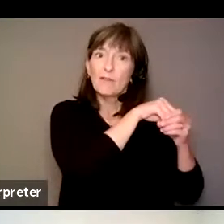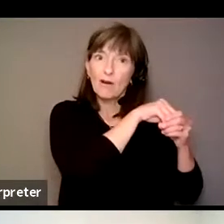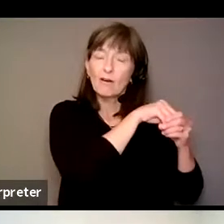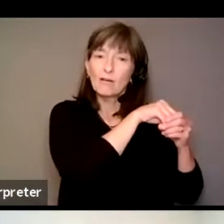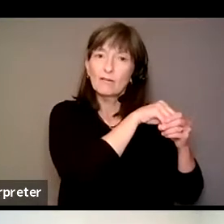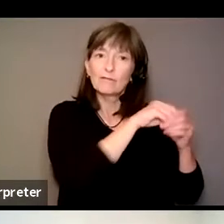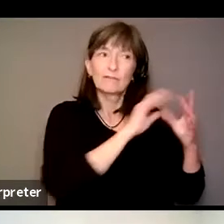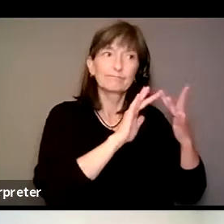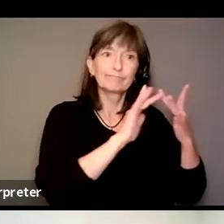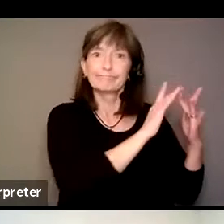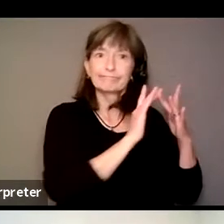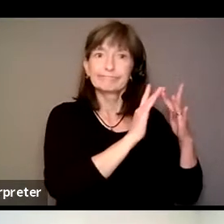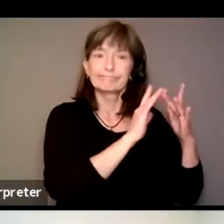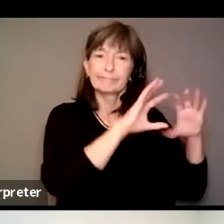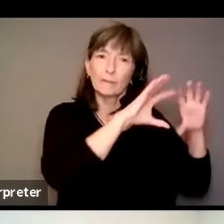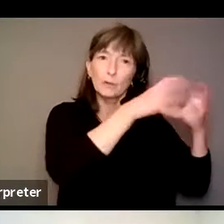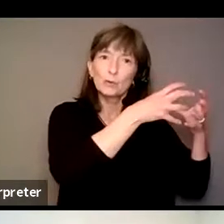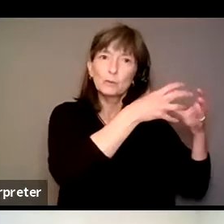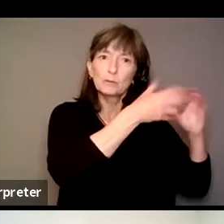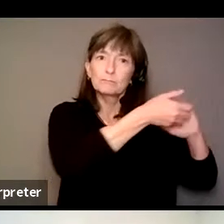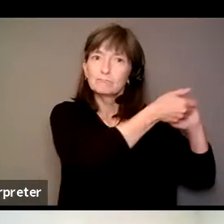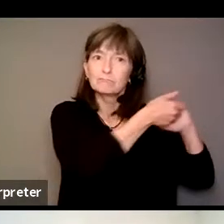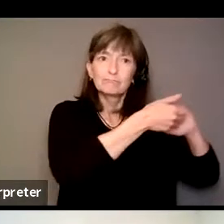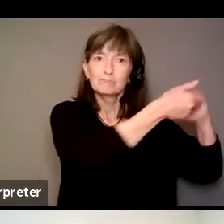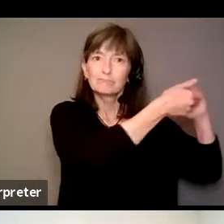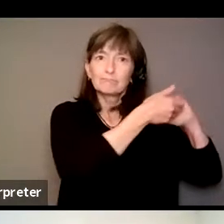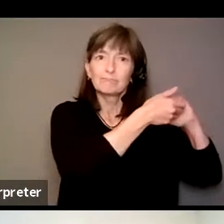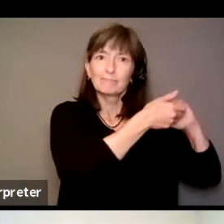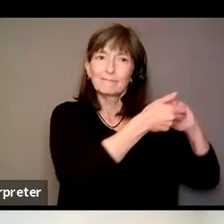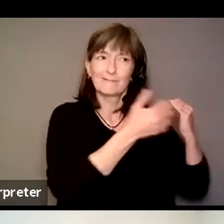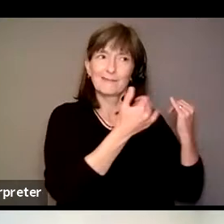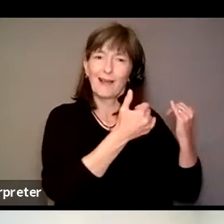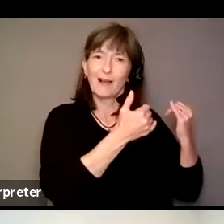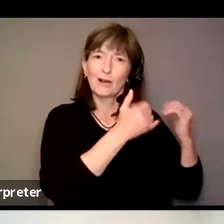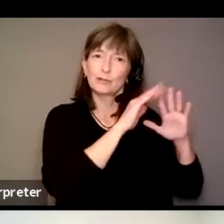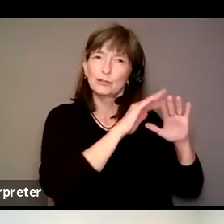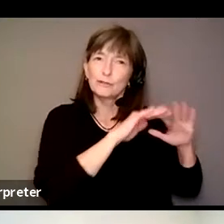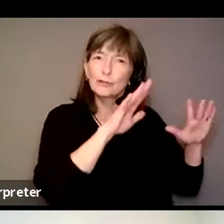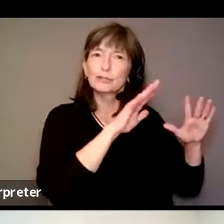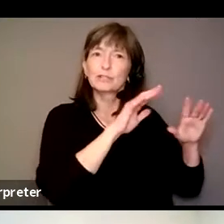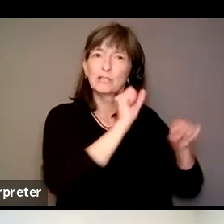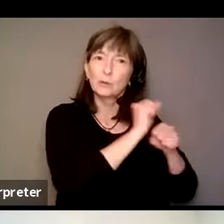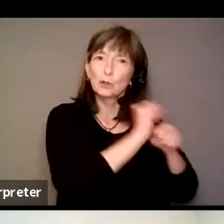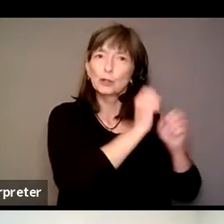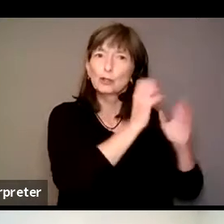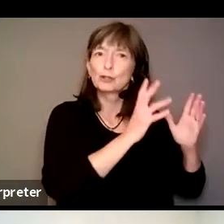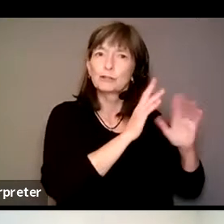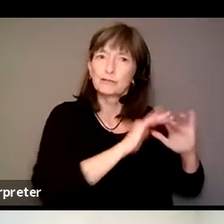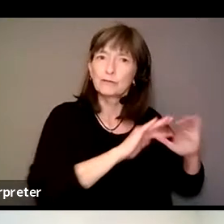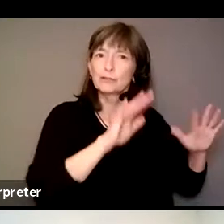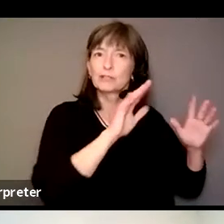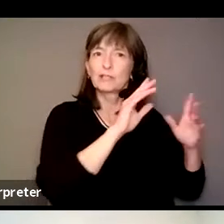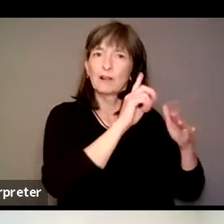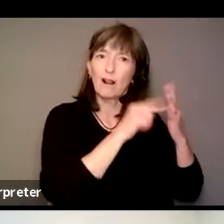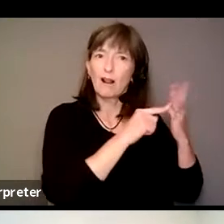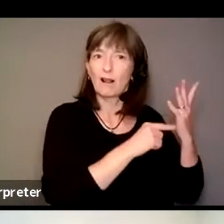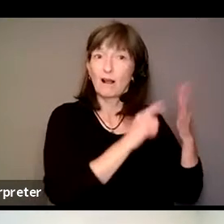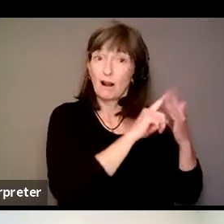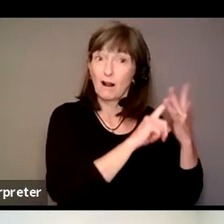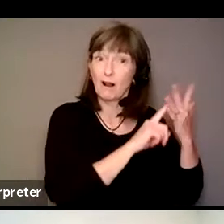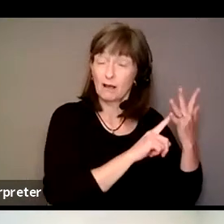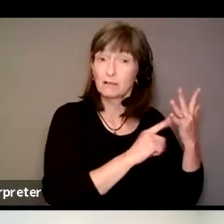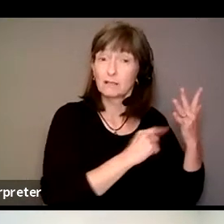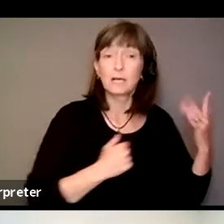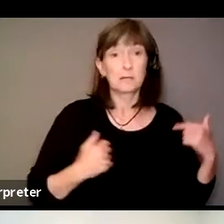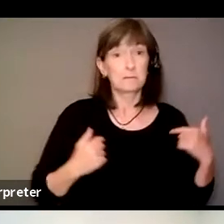network. And often now it's about a diverse employee base. And for myself, I work